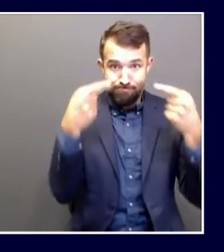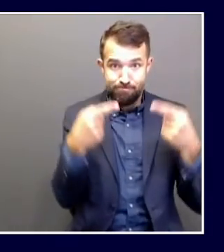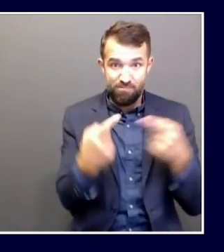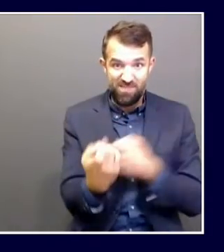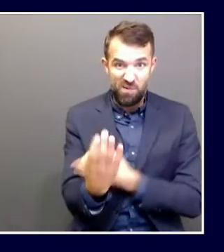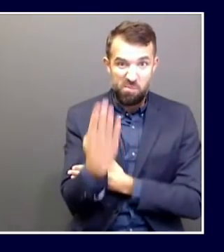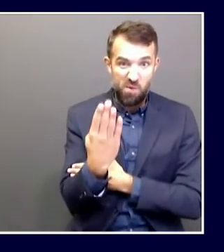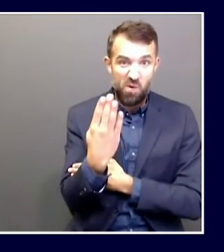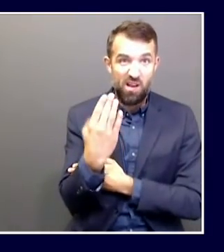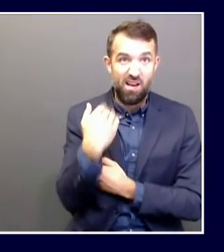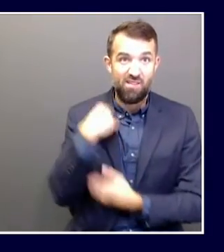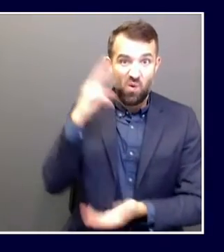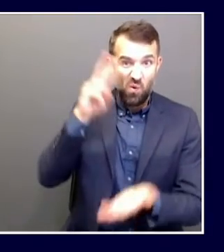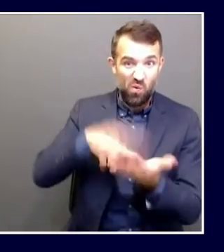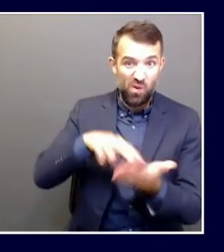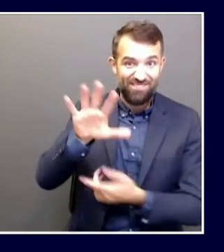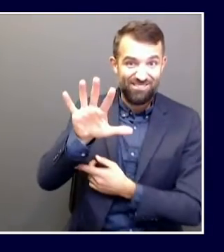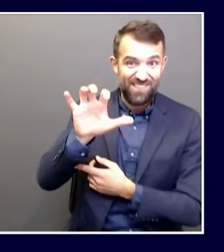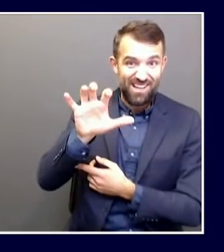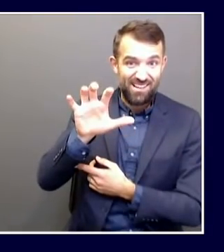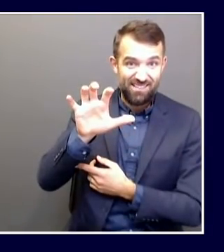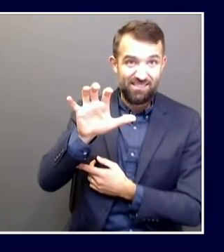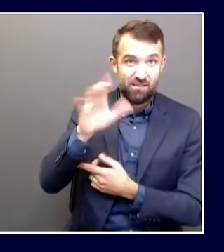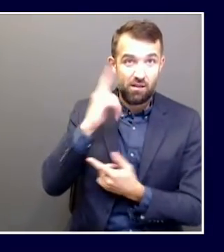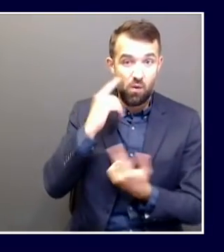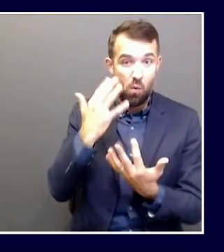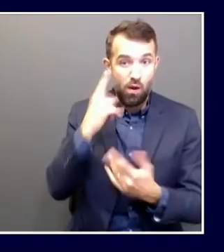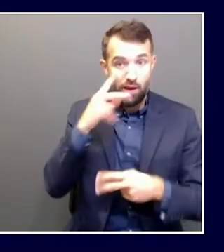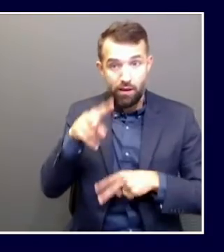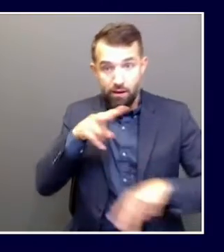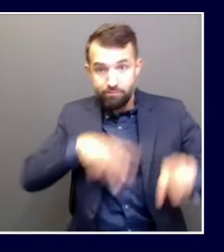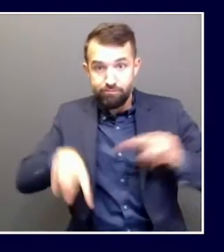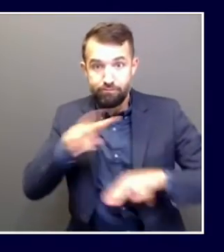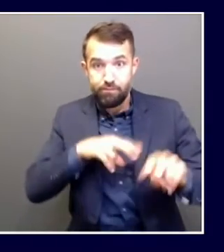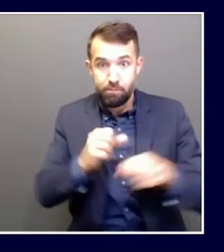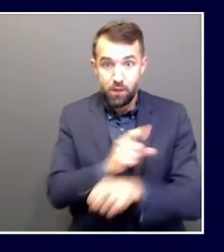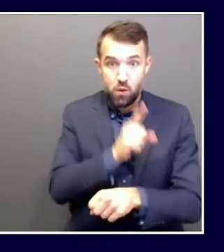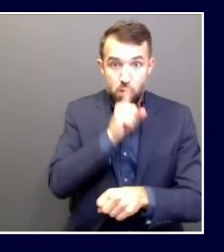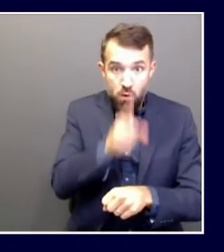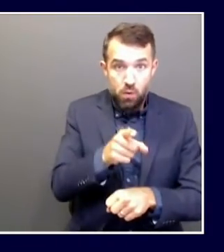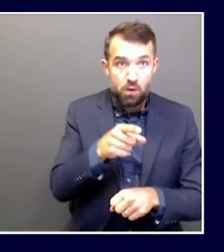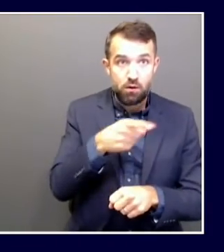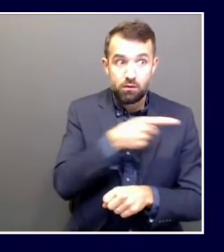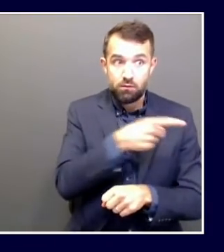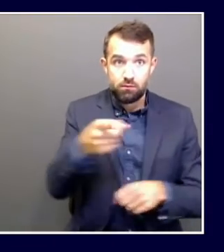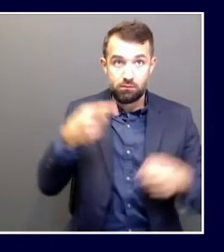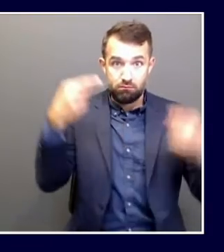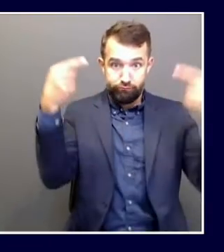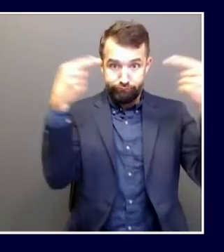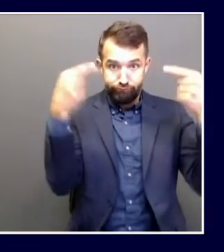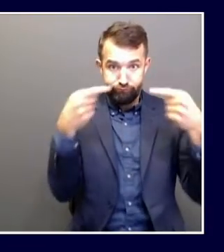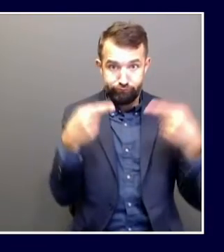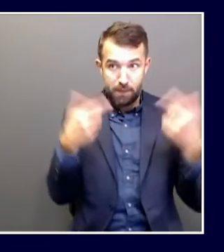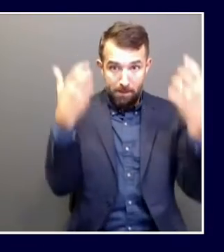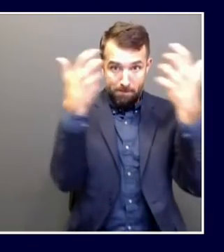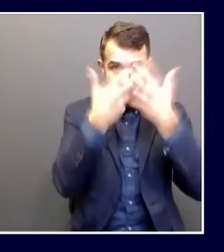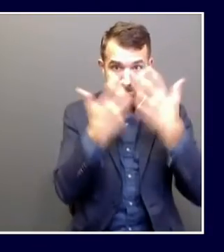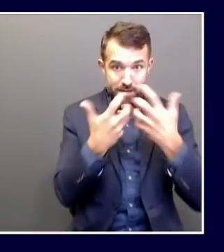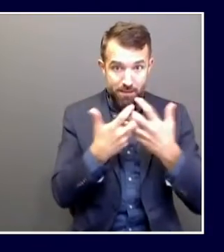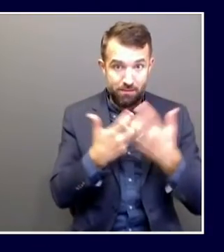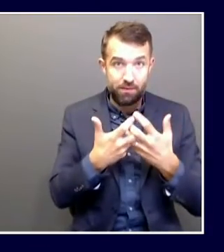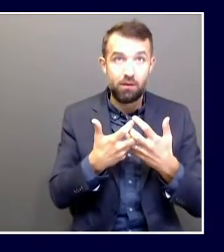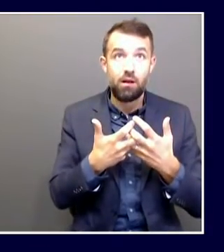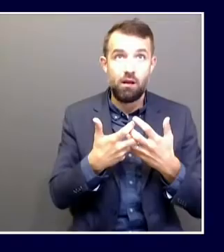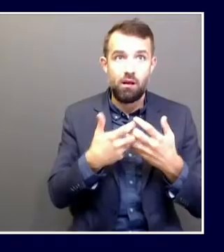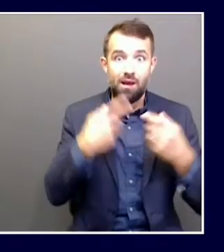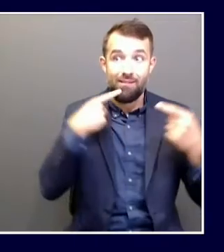awaiting review by Maine CDC epidemiologists. Now, what does that mean in particular, and what are the